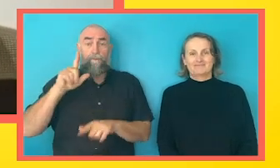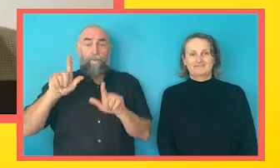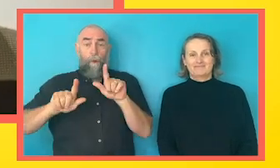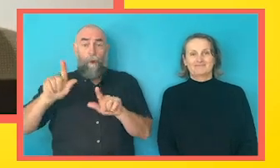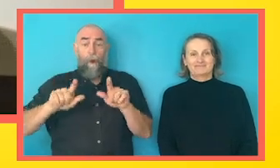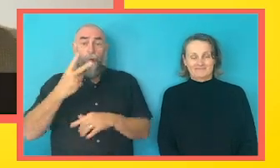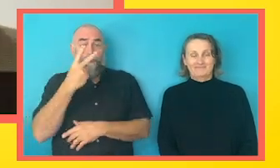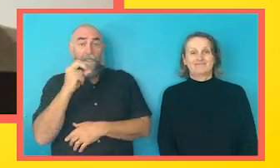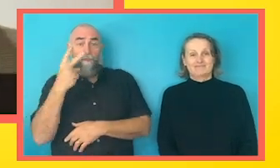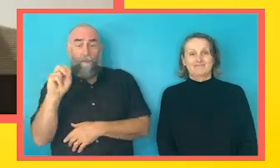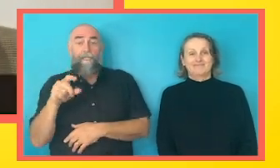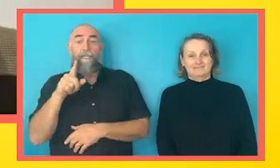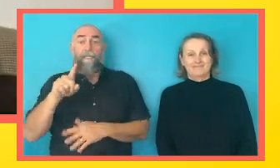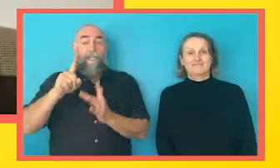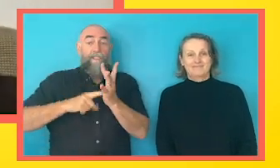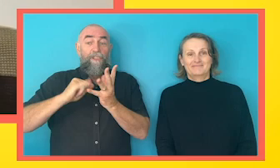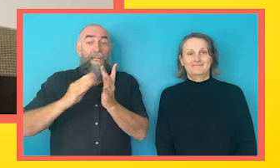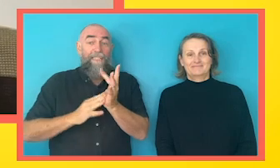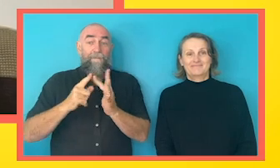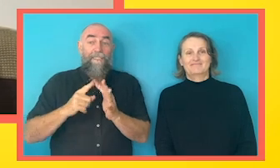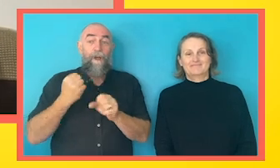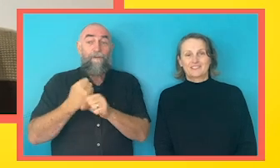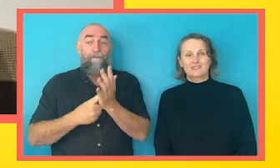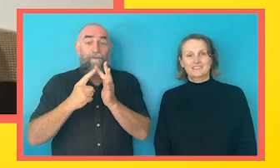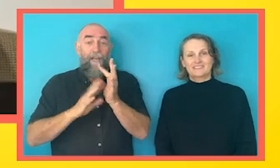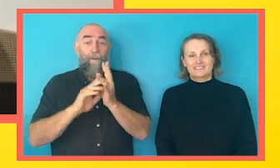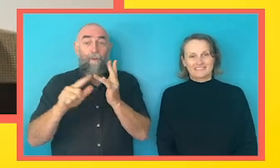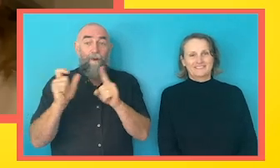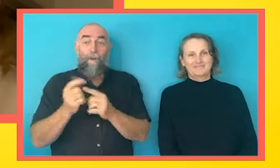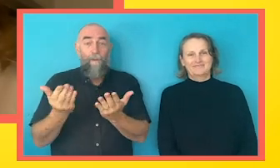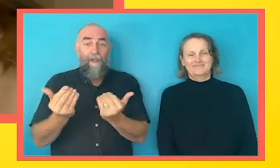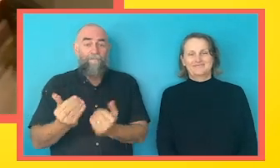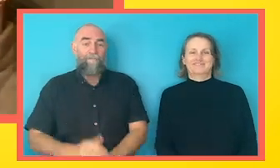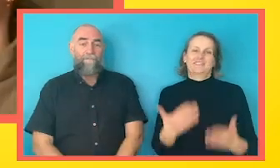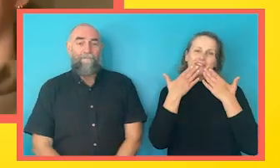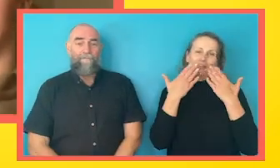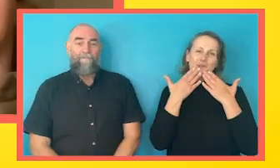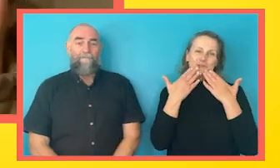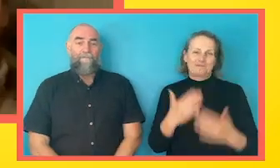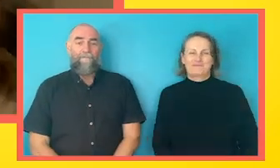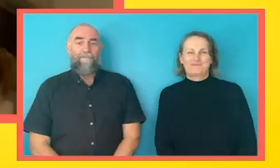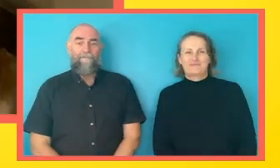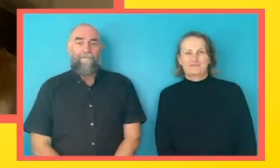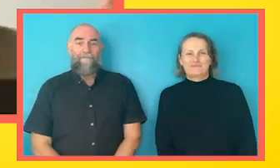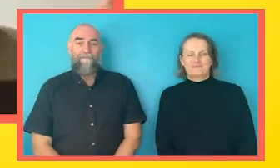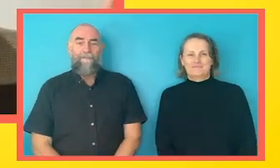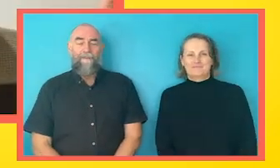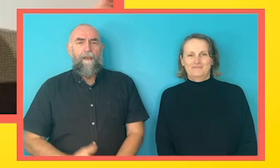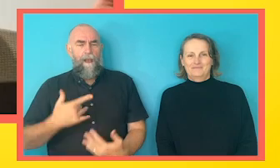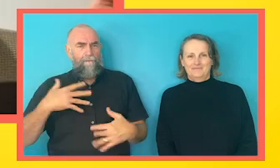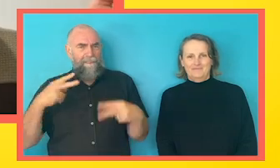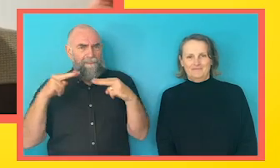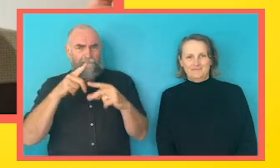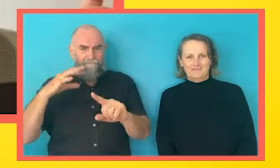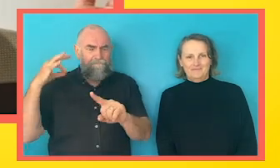Tokyo 2020. Jasmine Greenwood, welcome to You Little Ripper. Thank you. Hey, how are you going now? I haven't seen you